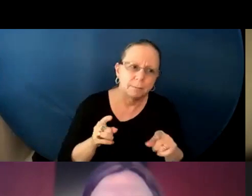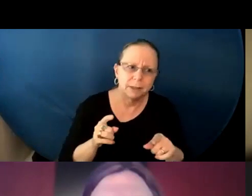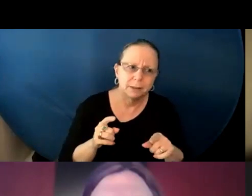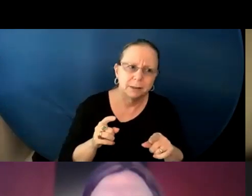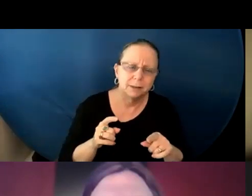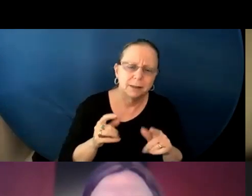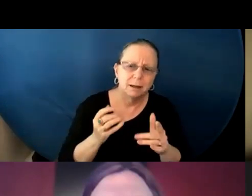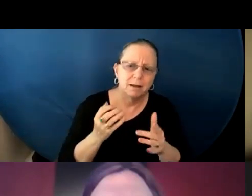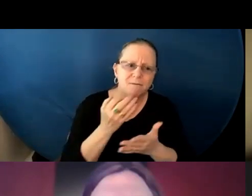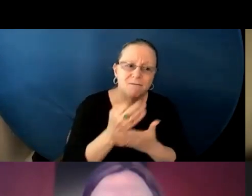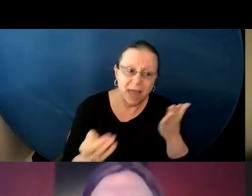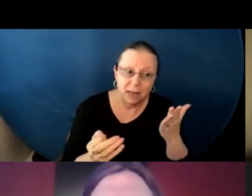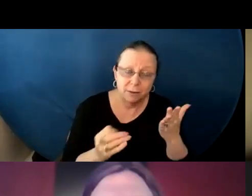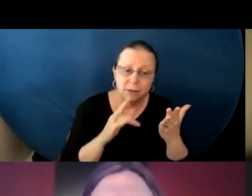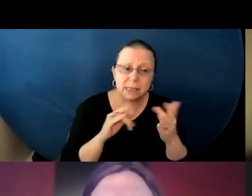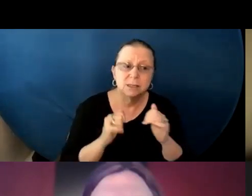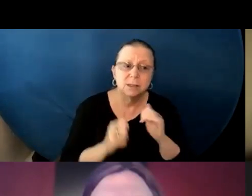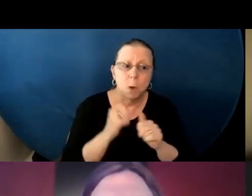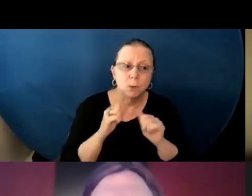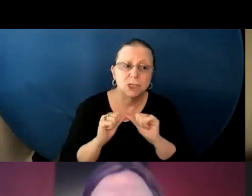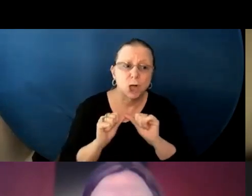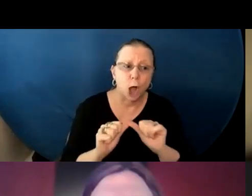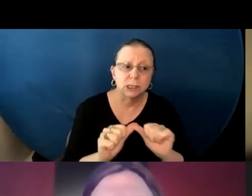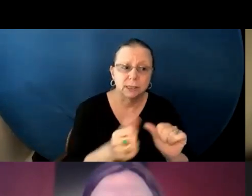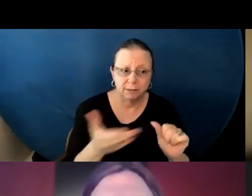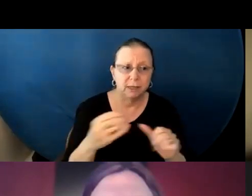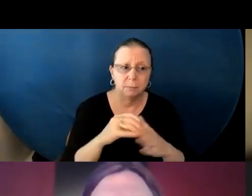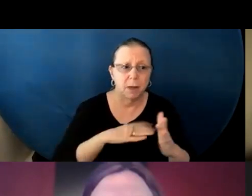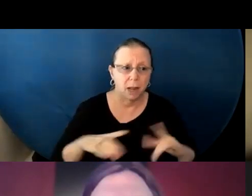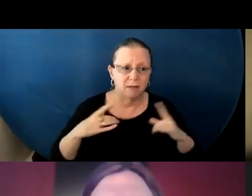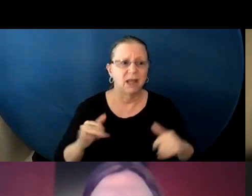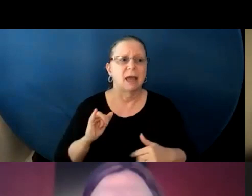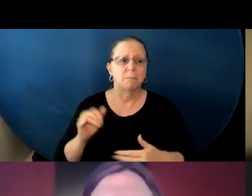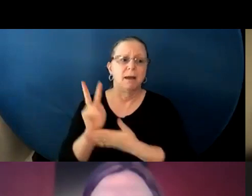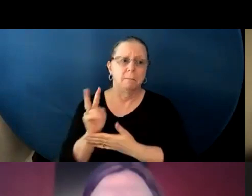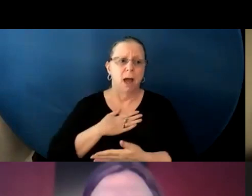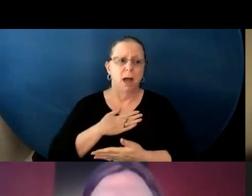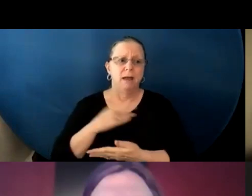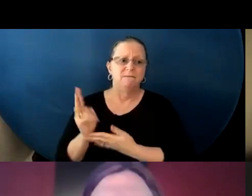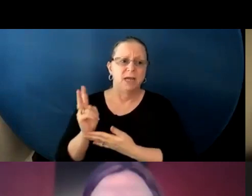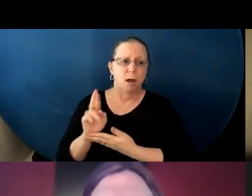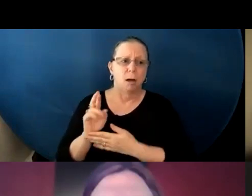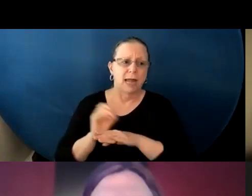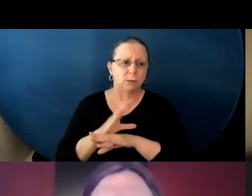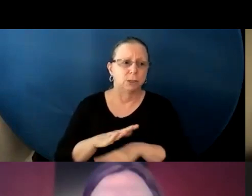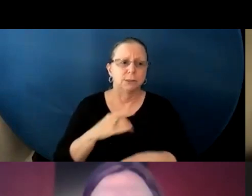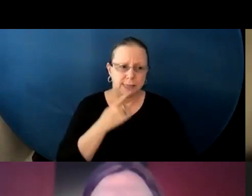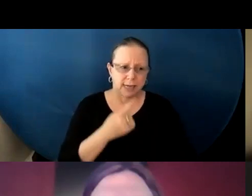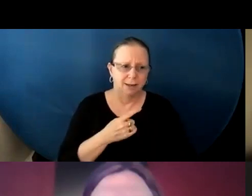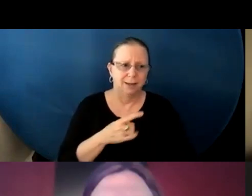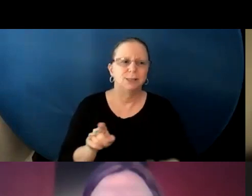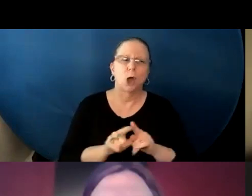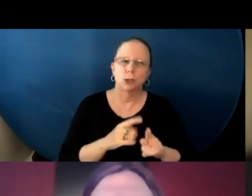Failure is the most constant thing in my life, just like my Voc Rehab counselor said, but it is also the thing that has given me an